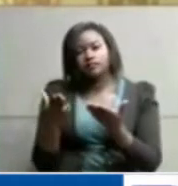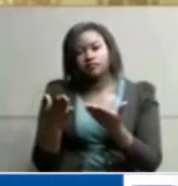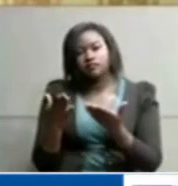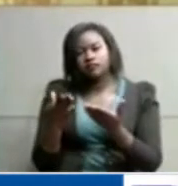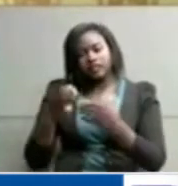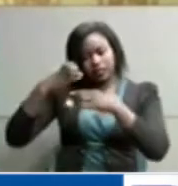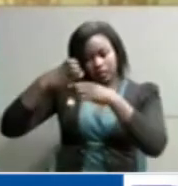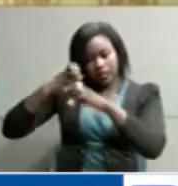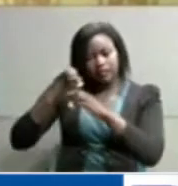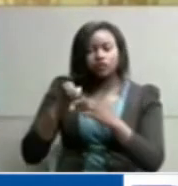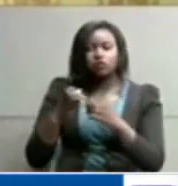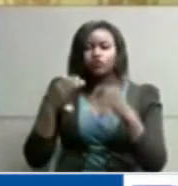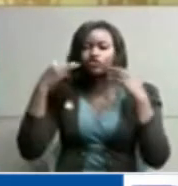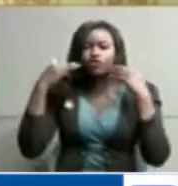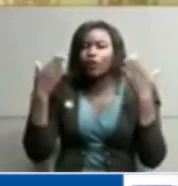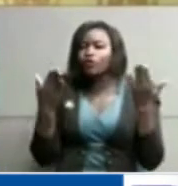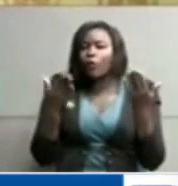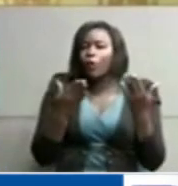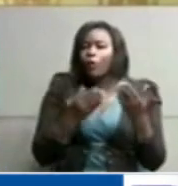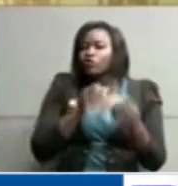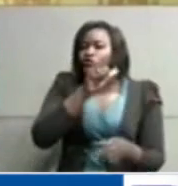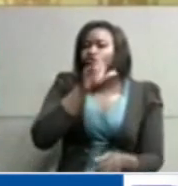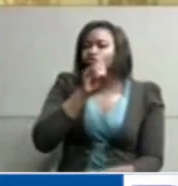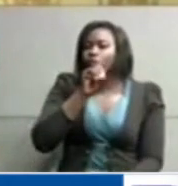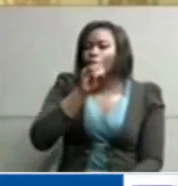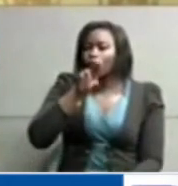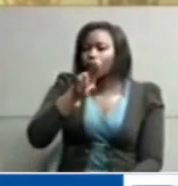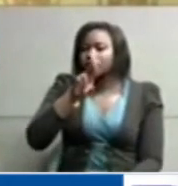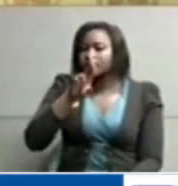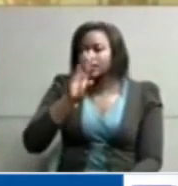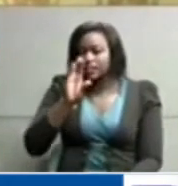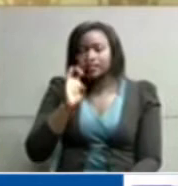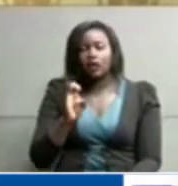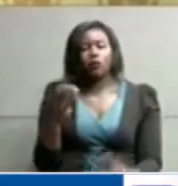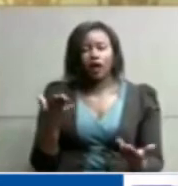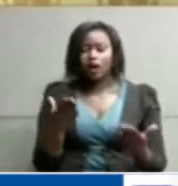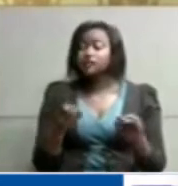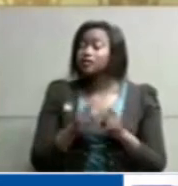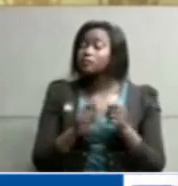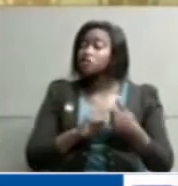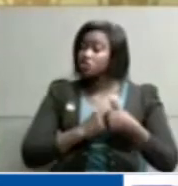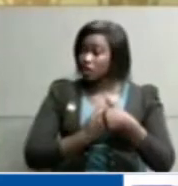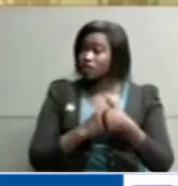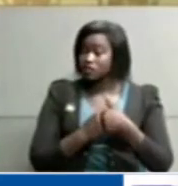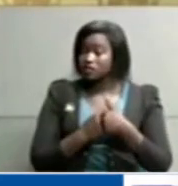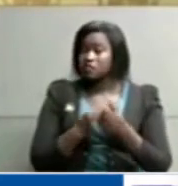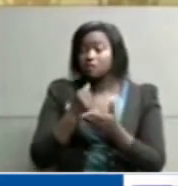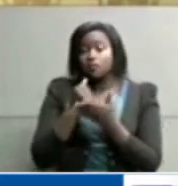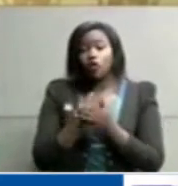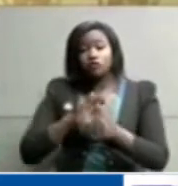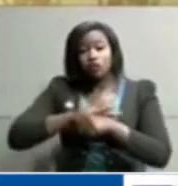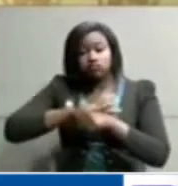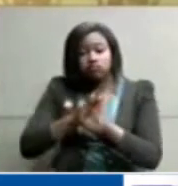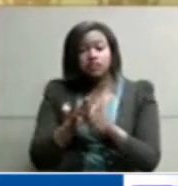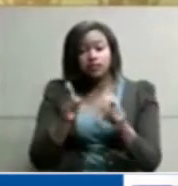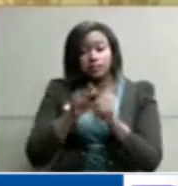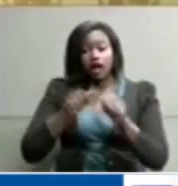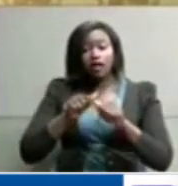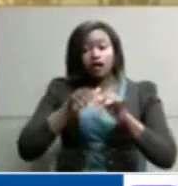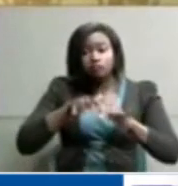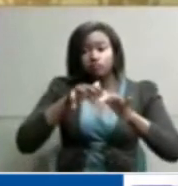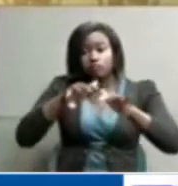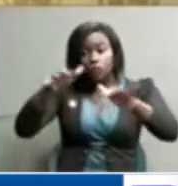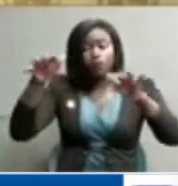source. And this is also the challenge. The virus can move in the population for a